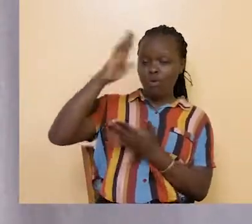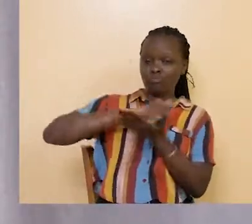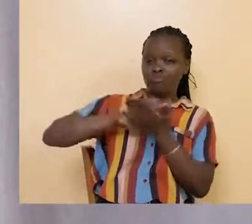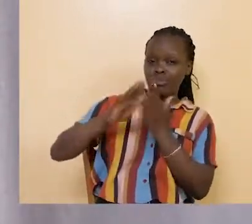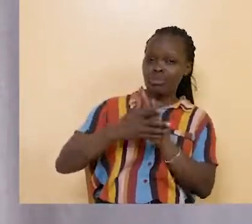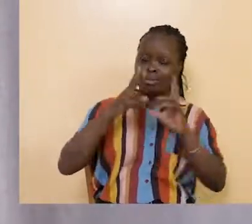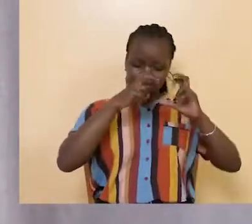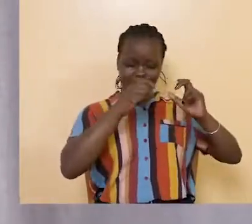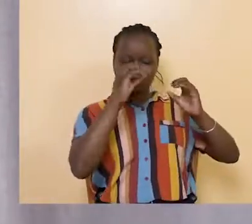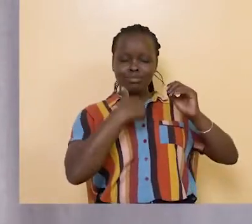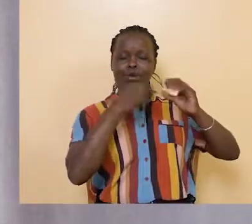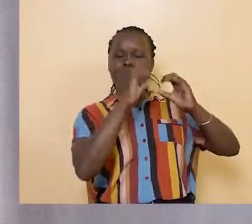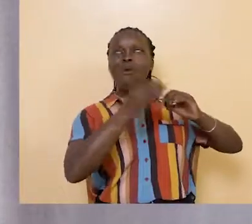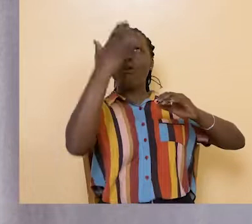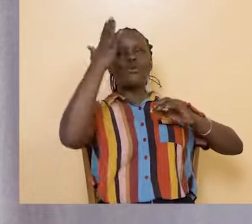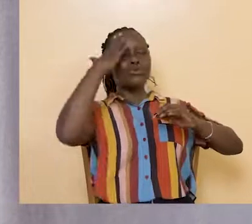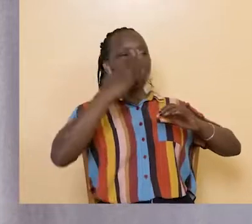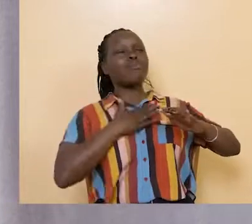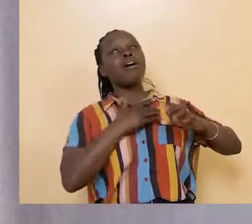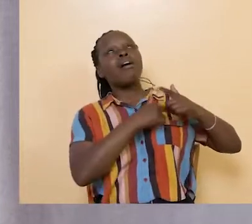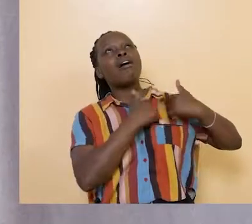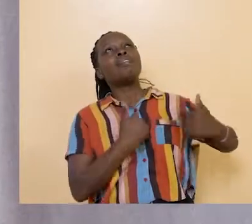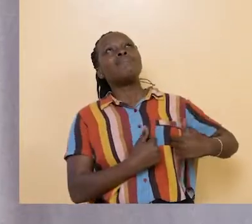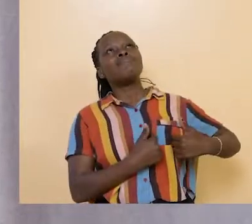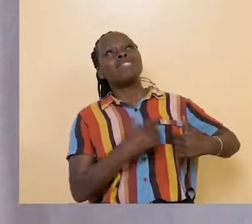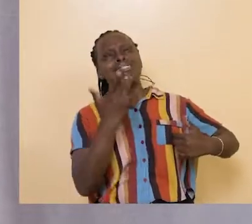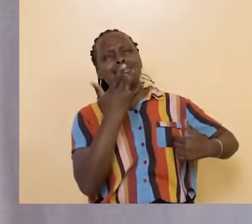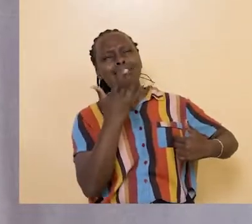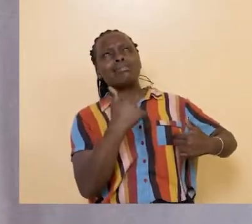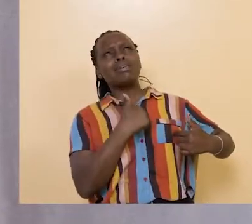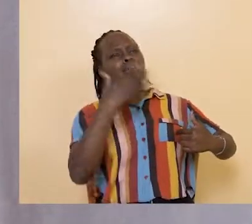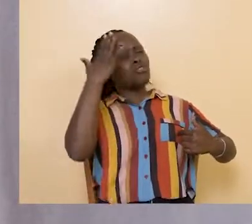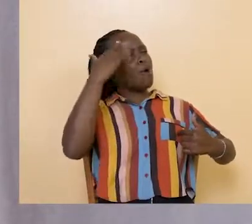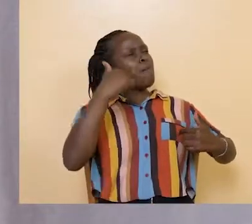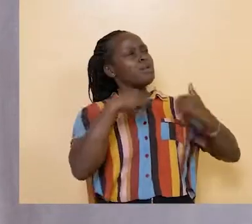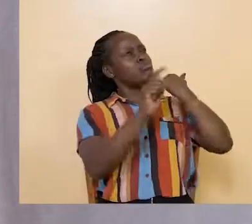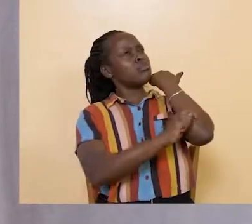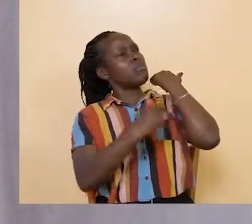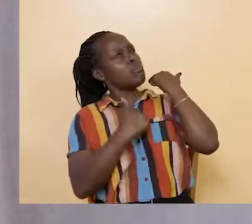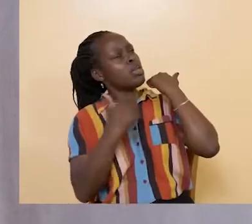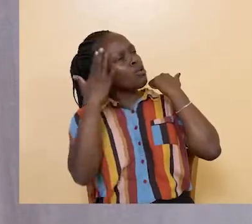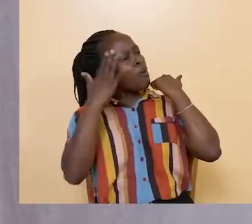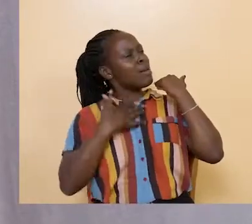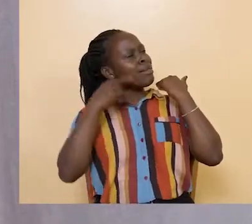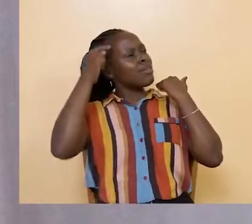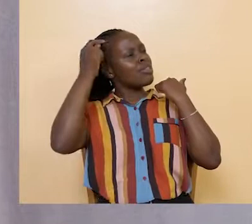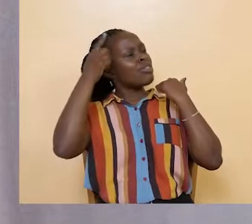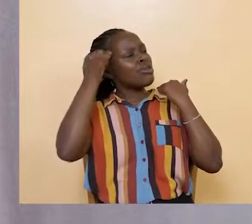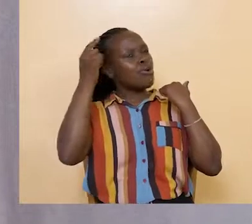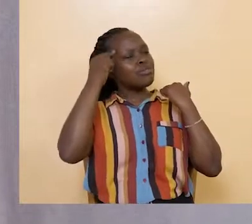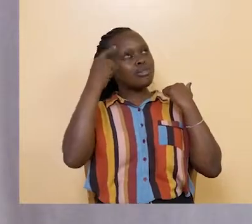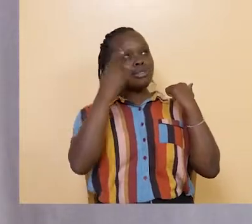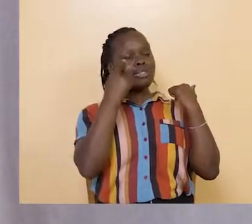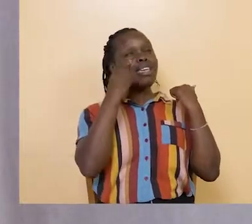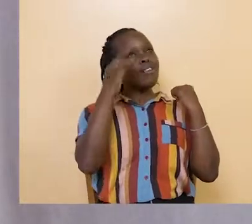God: search me, O God, and know my heart. Test me and know my anxious thoughts. And he says,